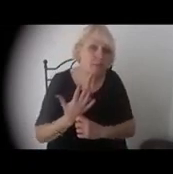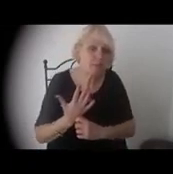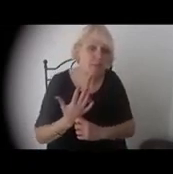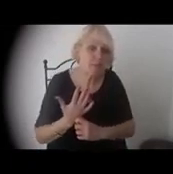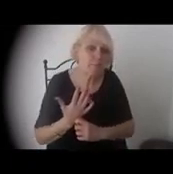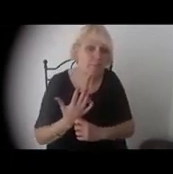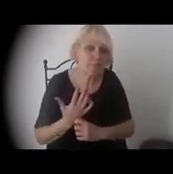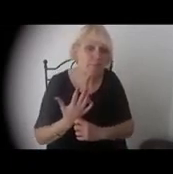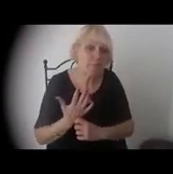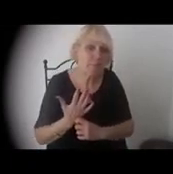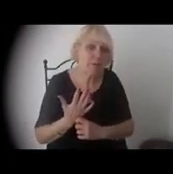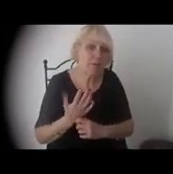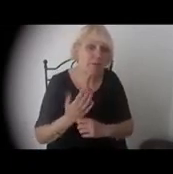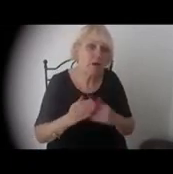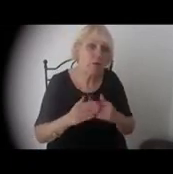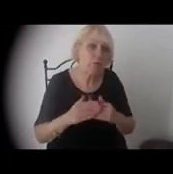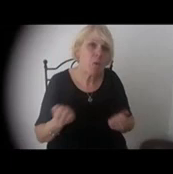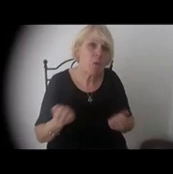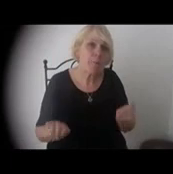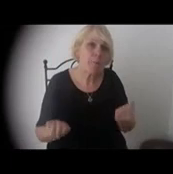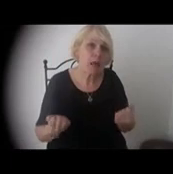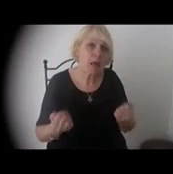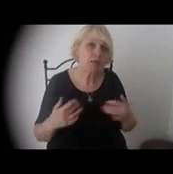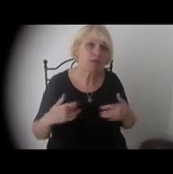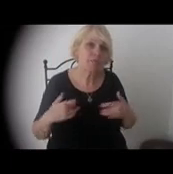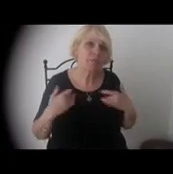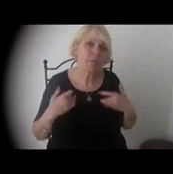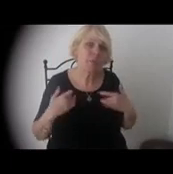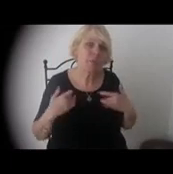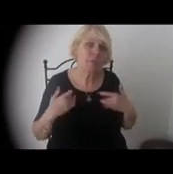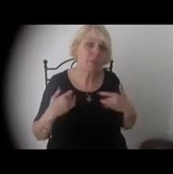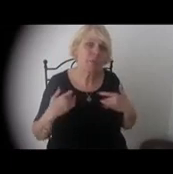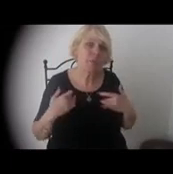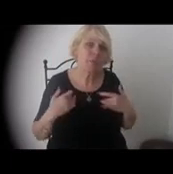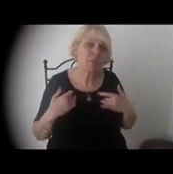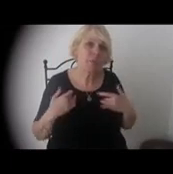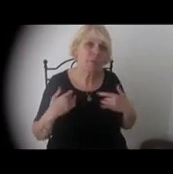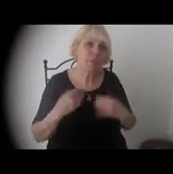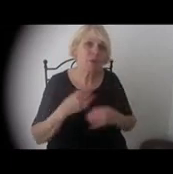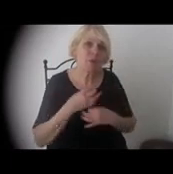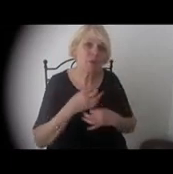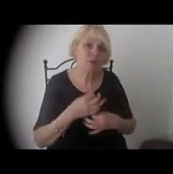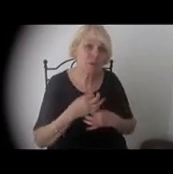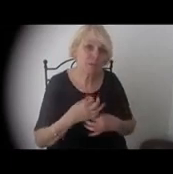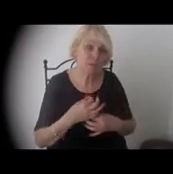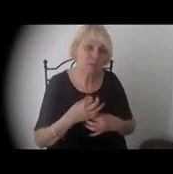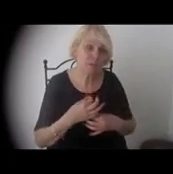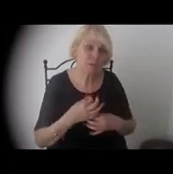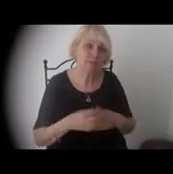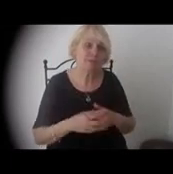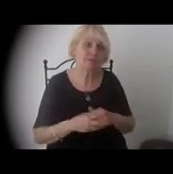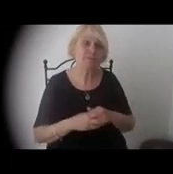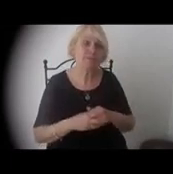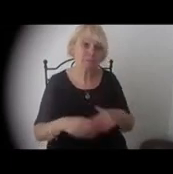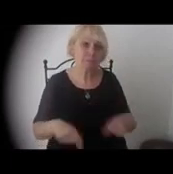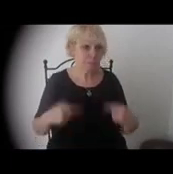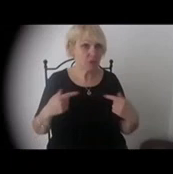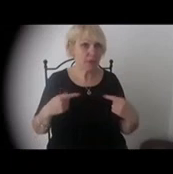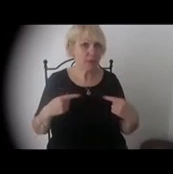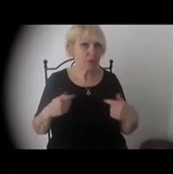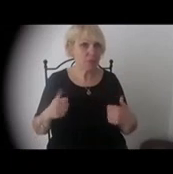in a way a more kind of balanced view of the danger and the risks is kind of one of the challenges that we